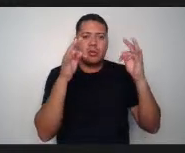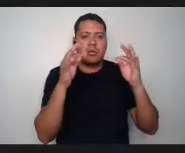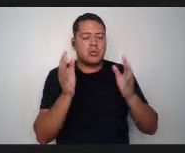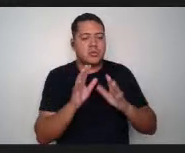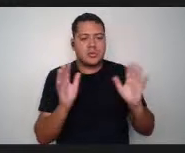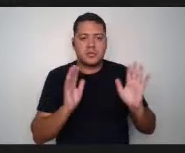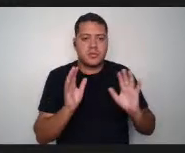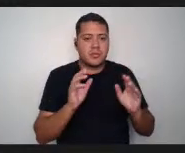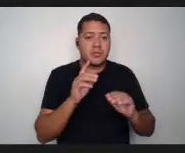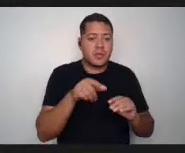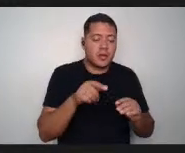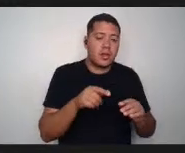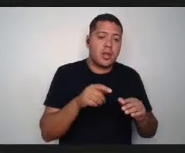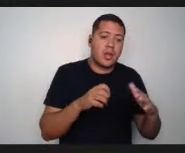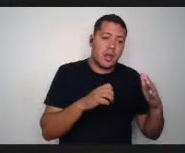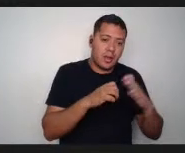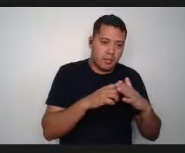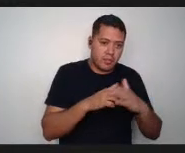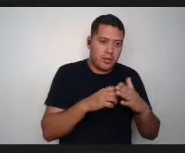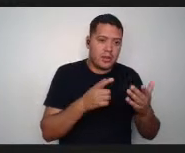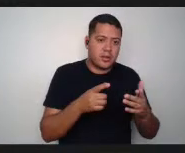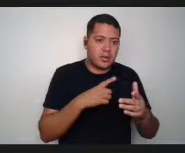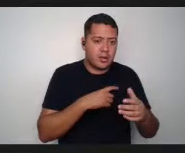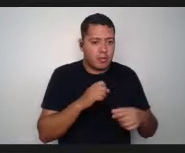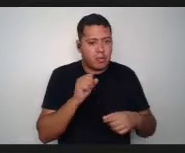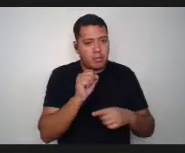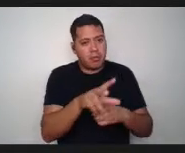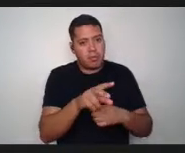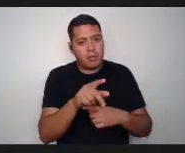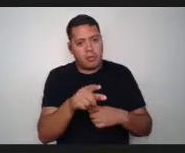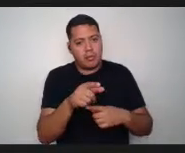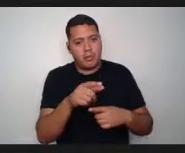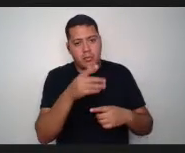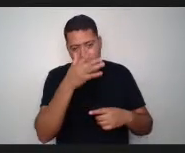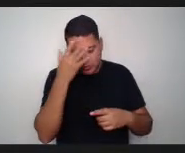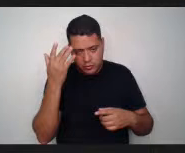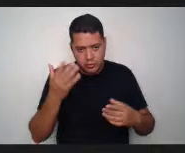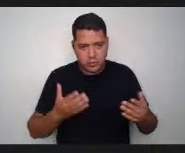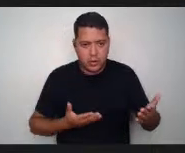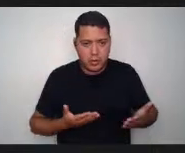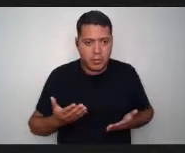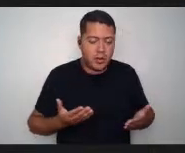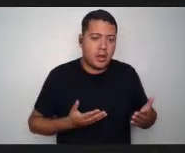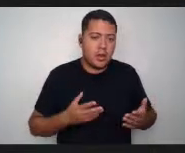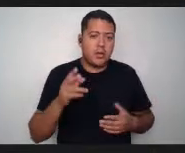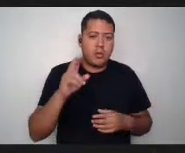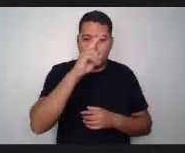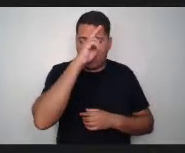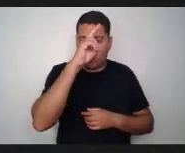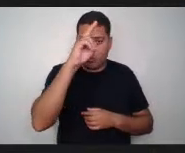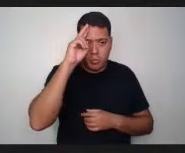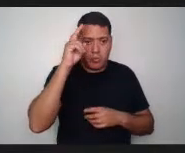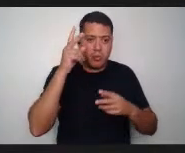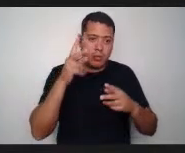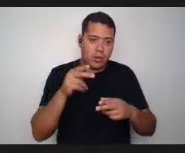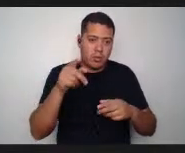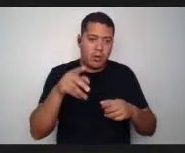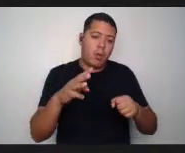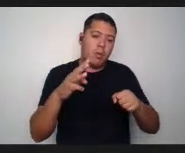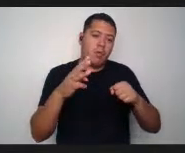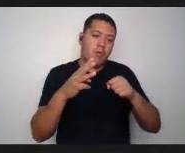technology companies and intermediation companies. They are companies that employ, such as Uber is similar